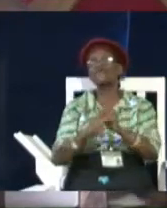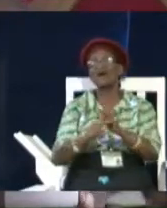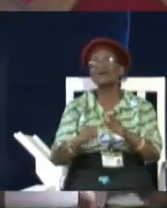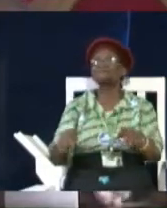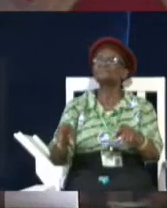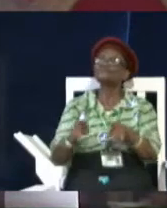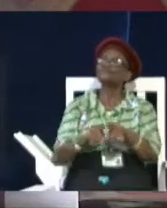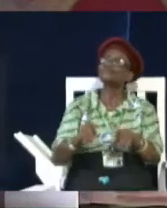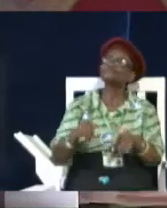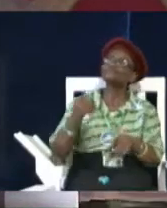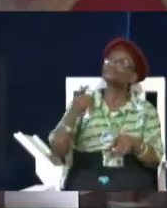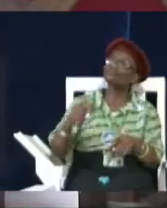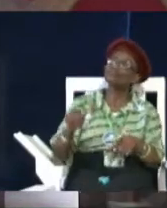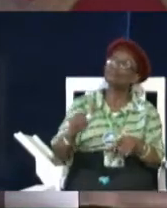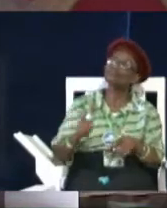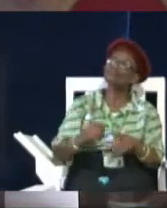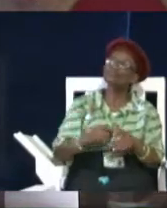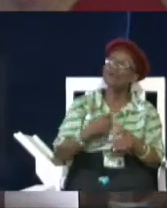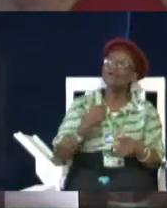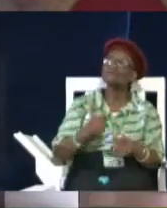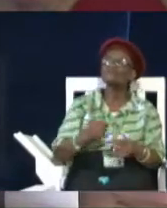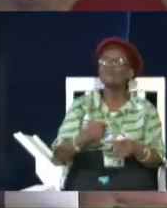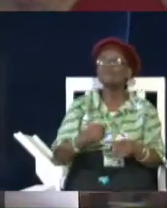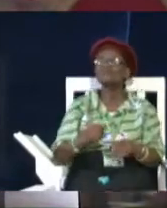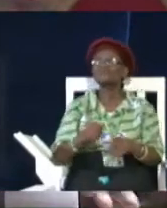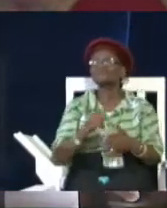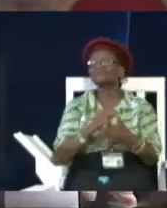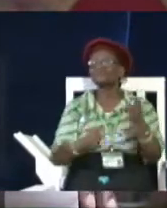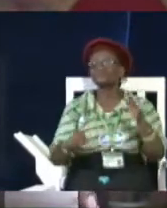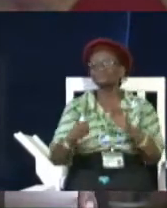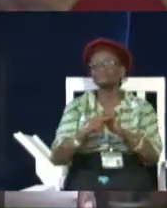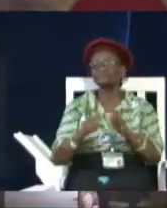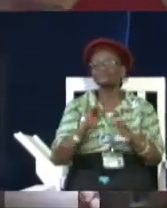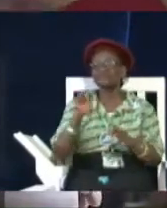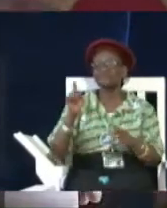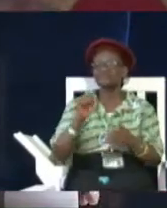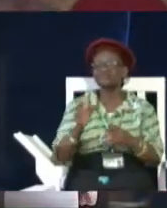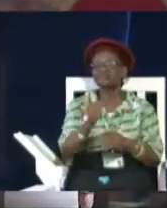is to take care of your own problems.